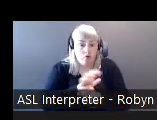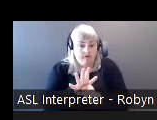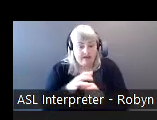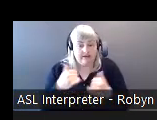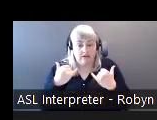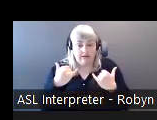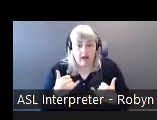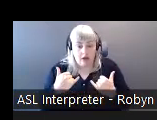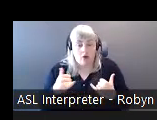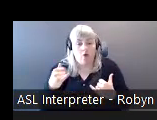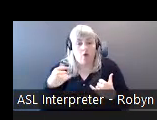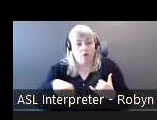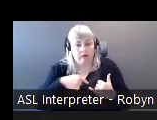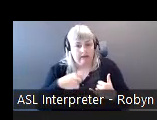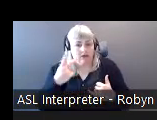who is most